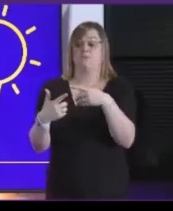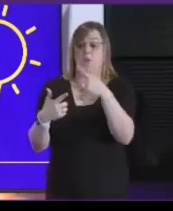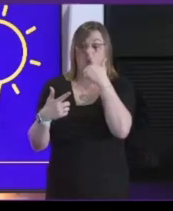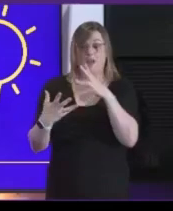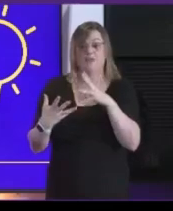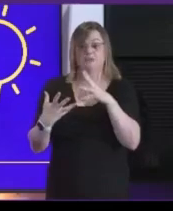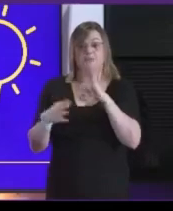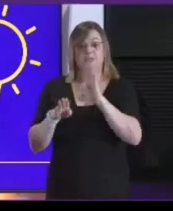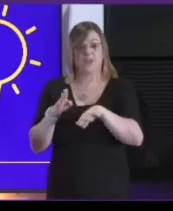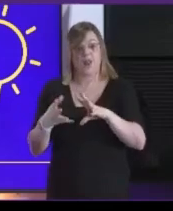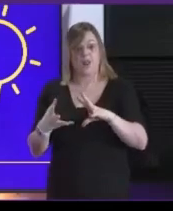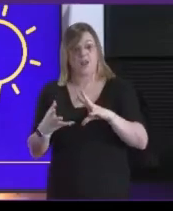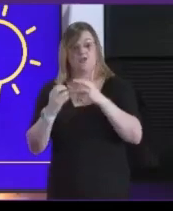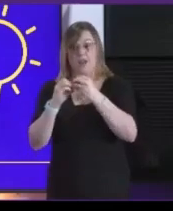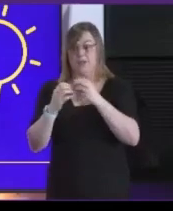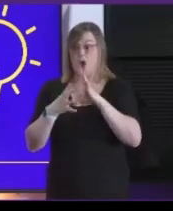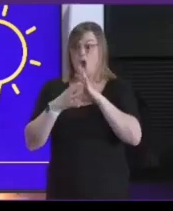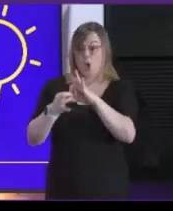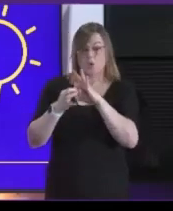and co-create and innovate together.